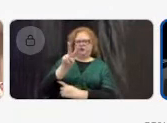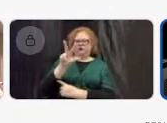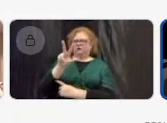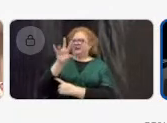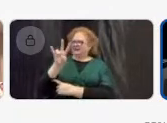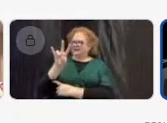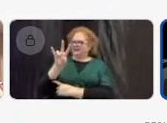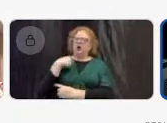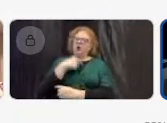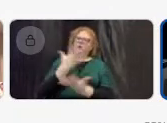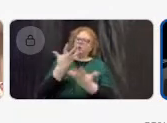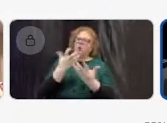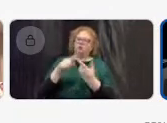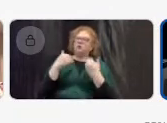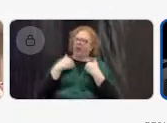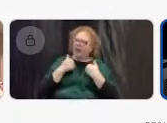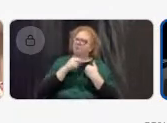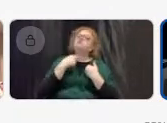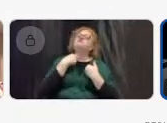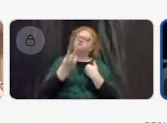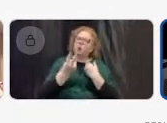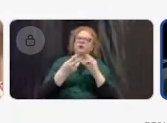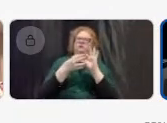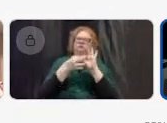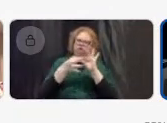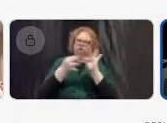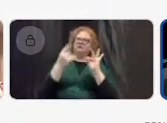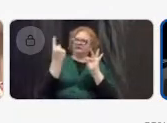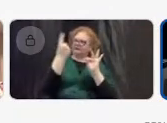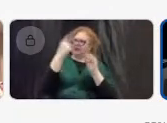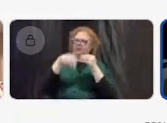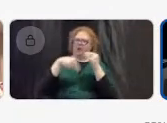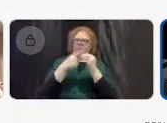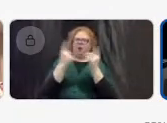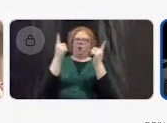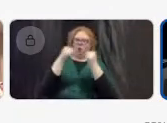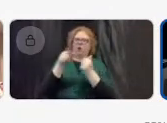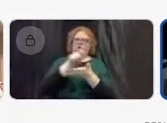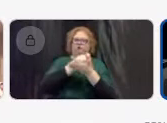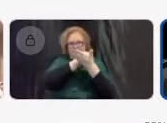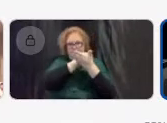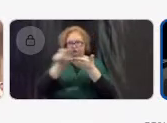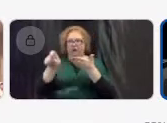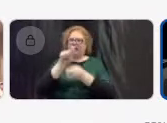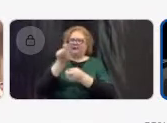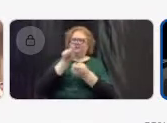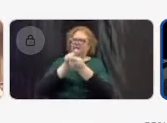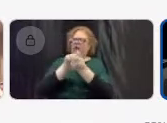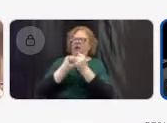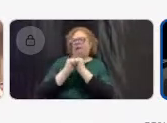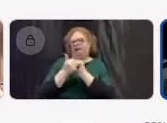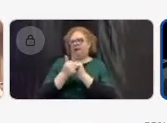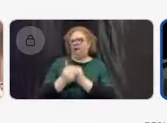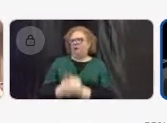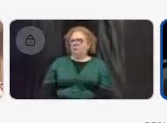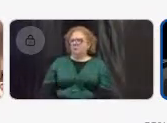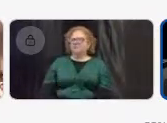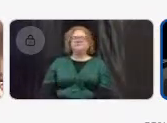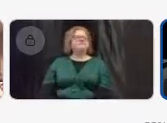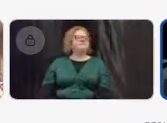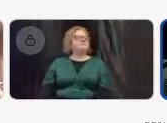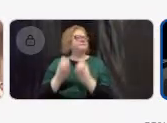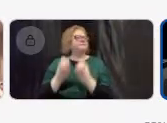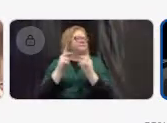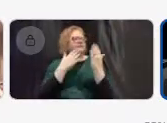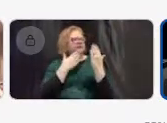this says when it gets written. Thank you. Thank you, Ms. Watkins. And our last opposition on